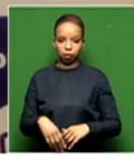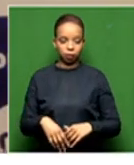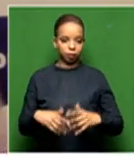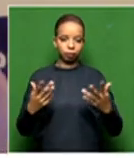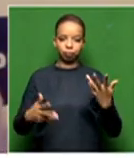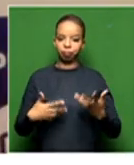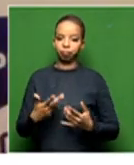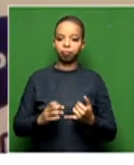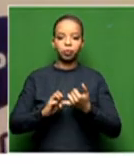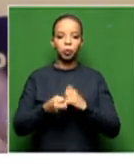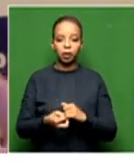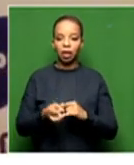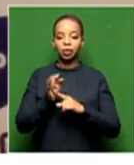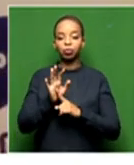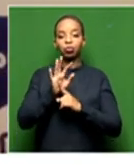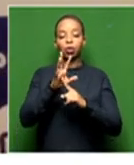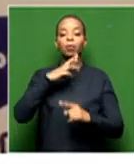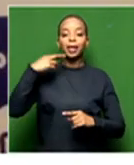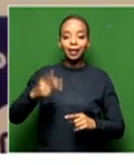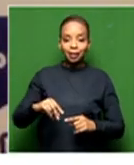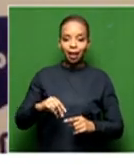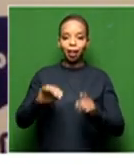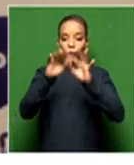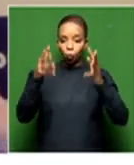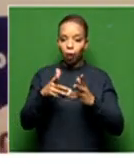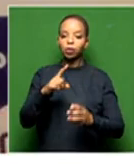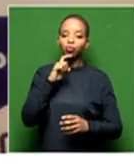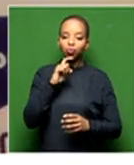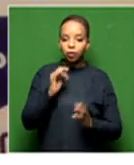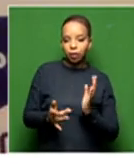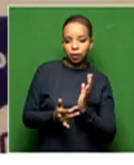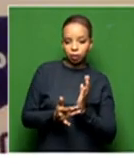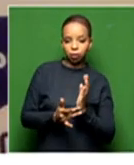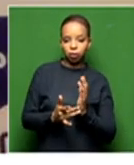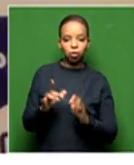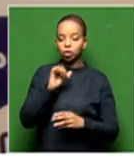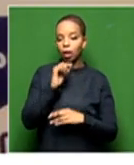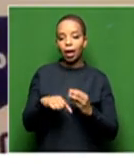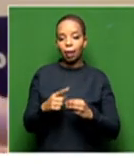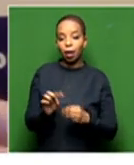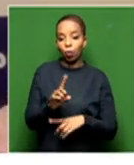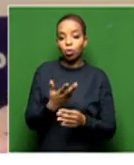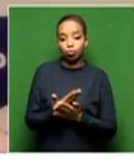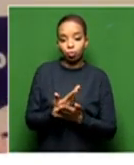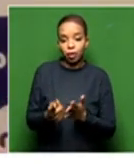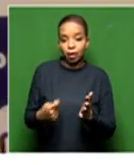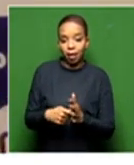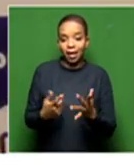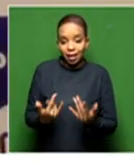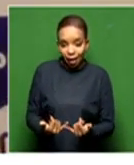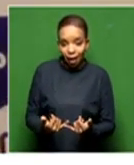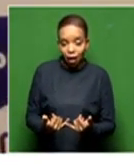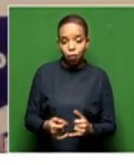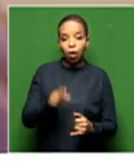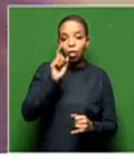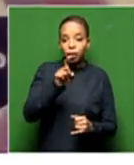And we're trying to actually show the real world use of these technologies. So it's very much about what you can buy now and matching those suppliers